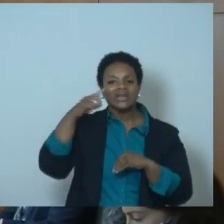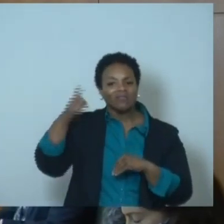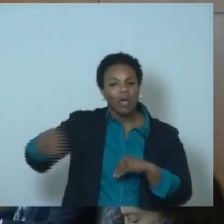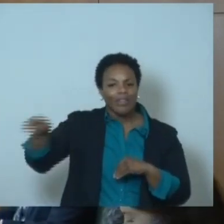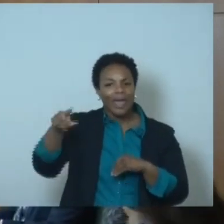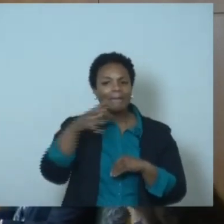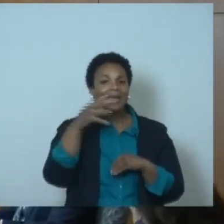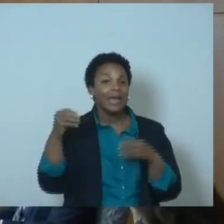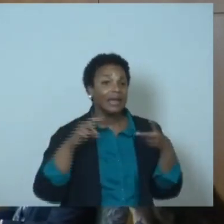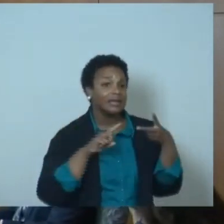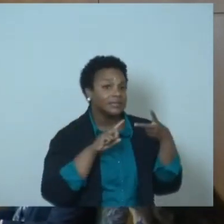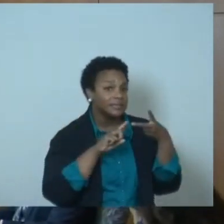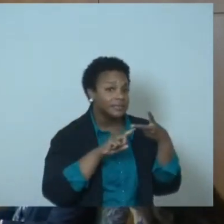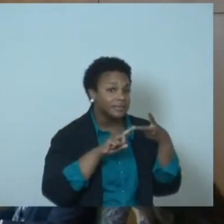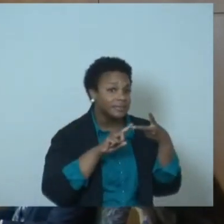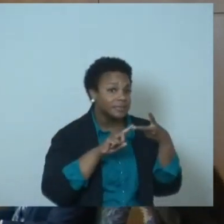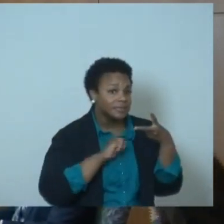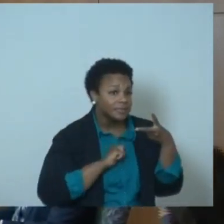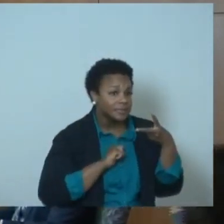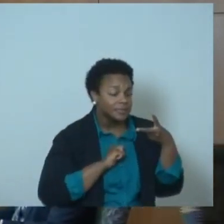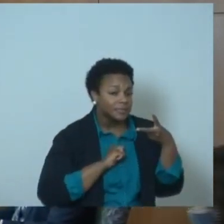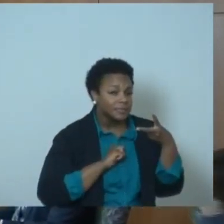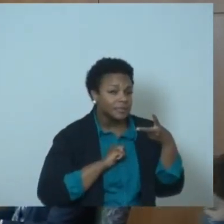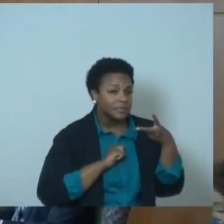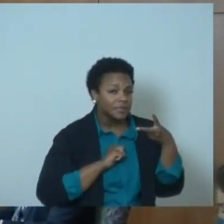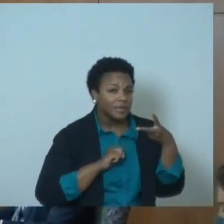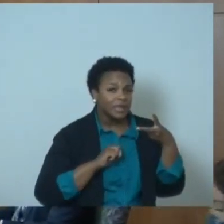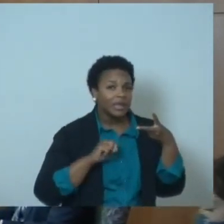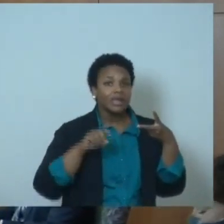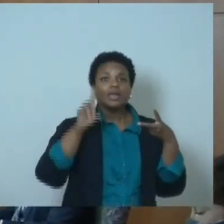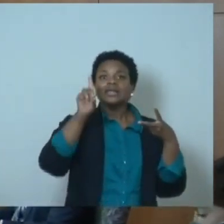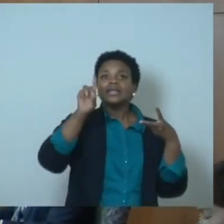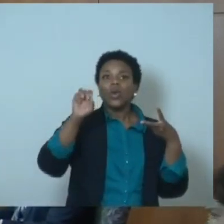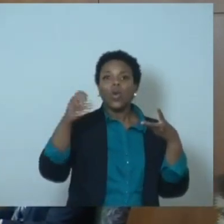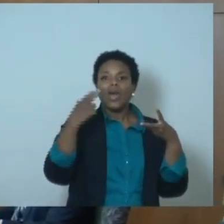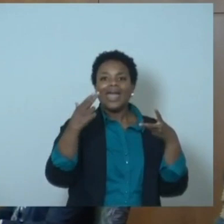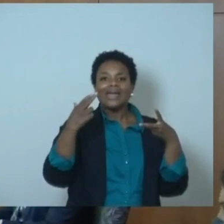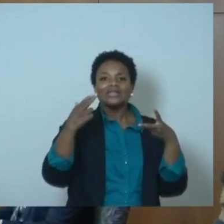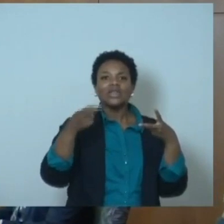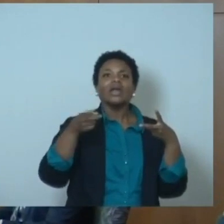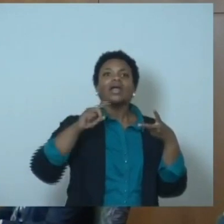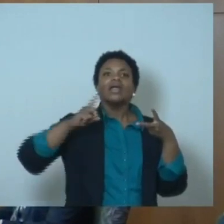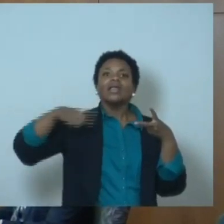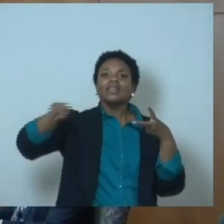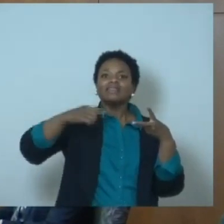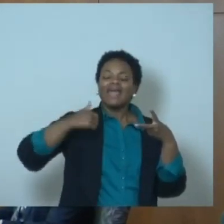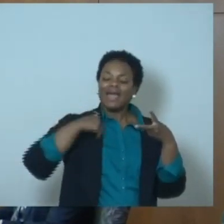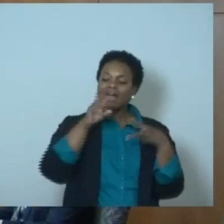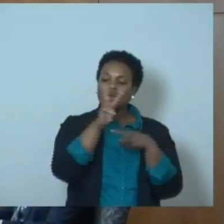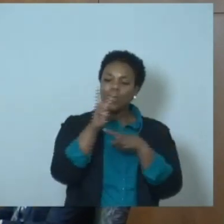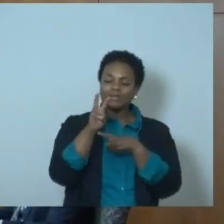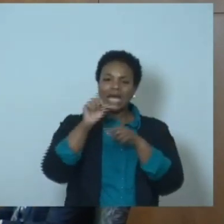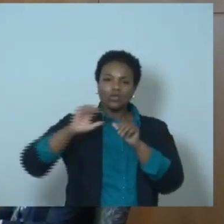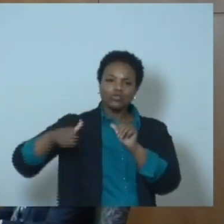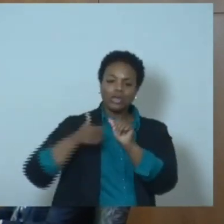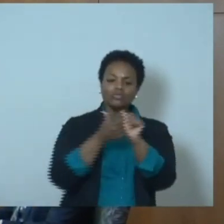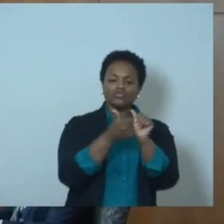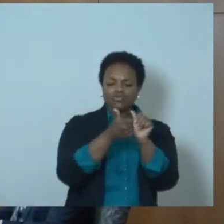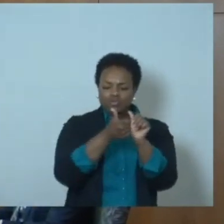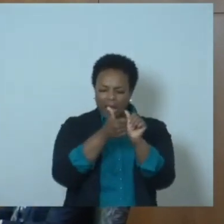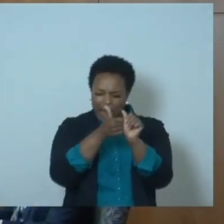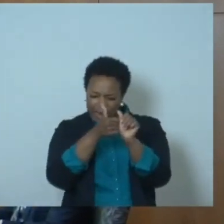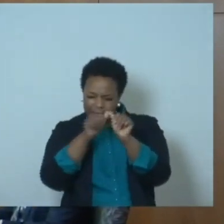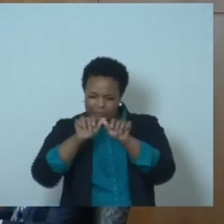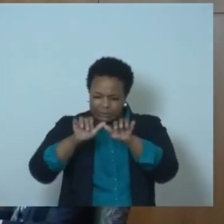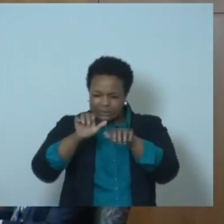time, but the Department of Health website where you can track by zip code on how many cases there are across the state, is there any plan to implement how